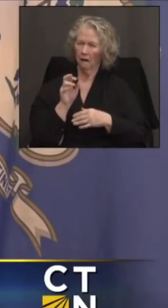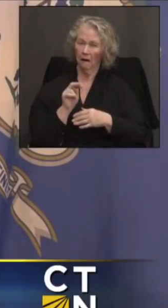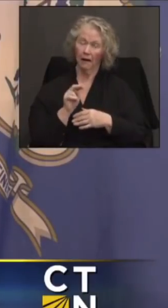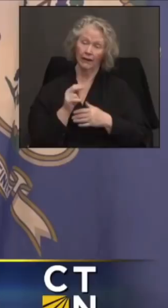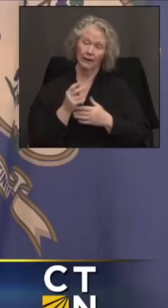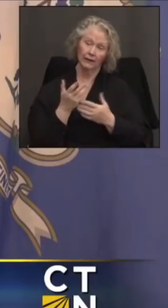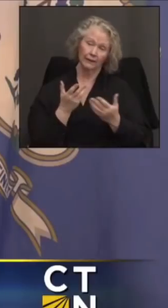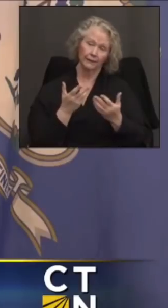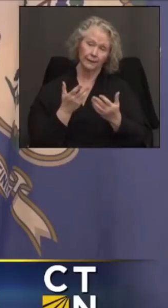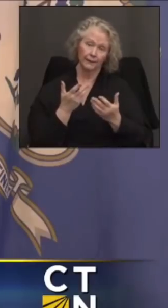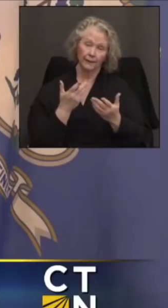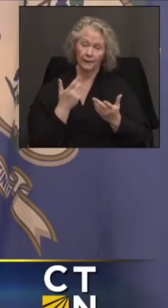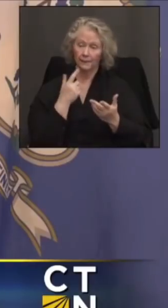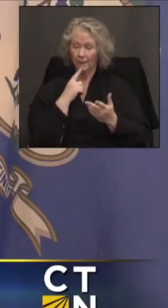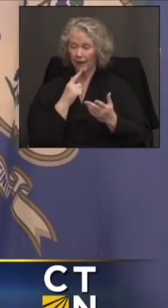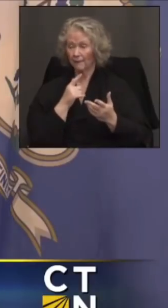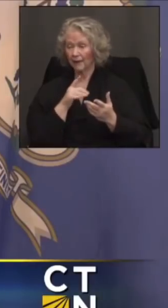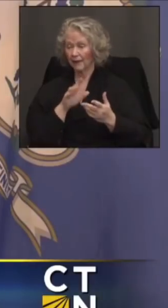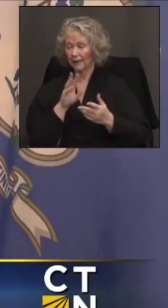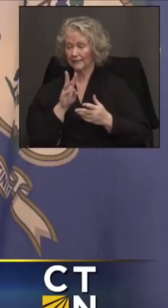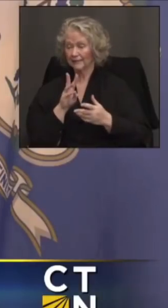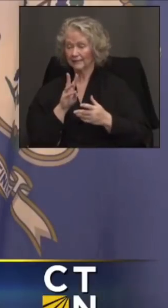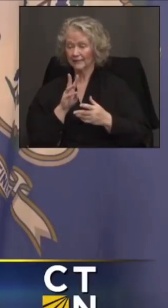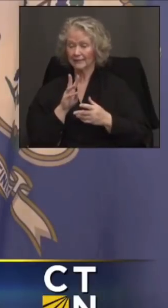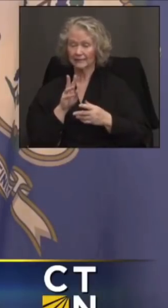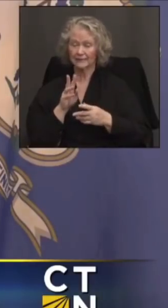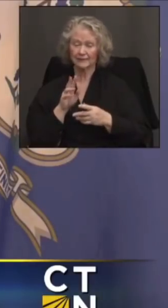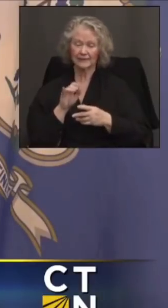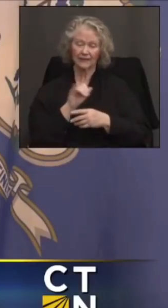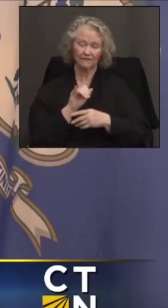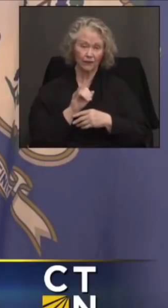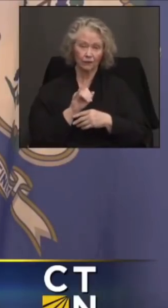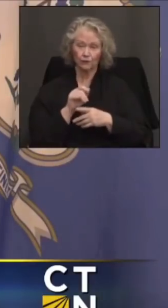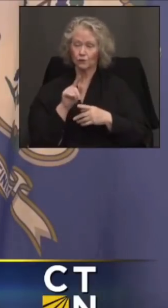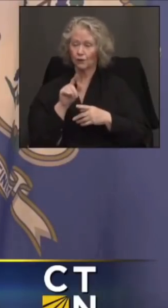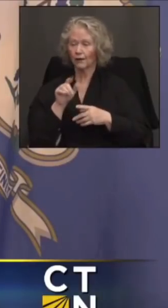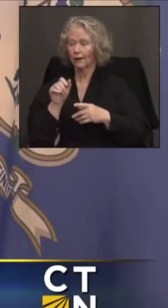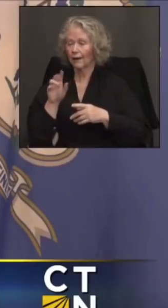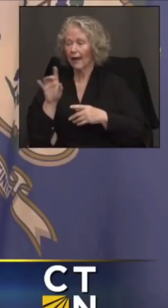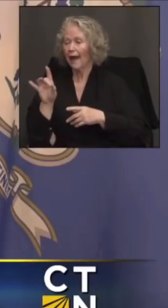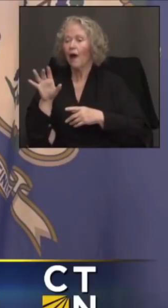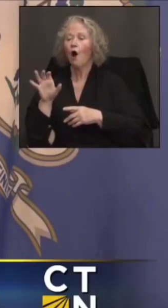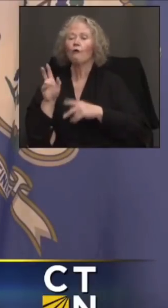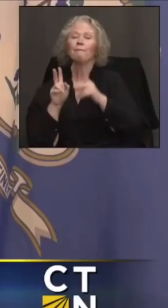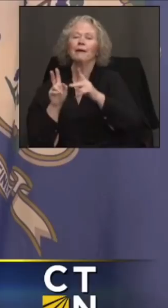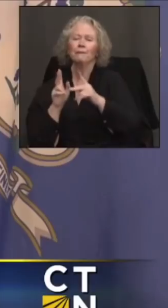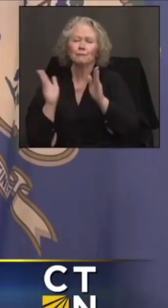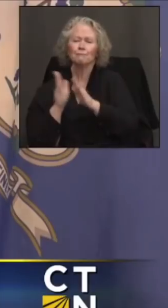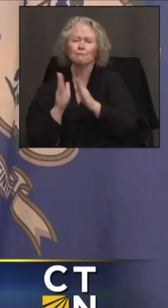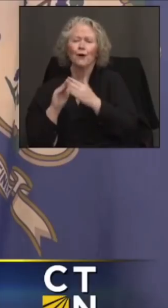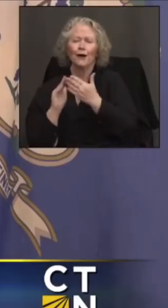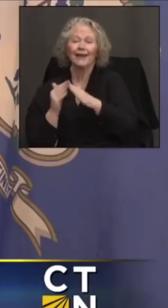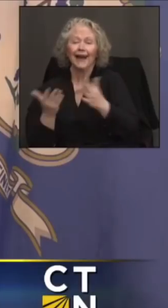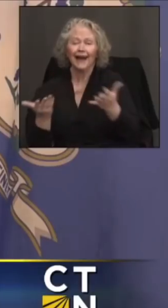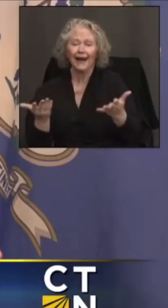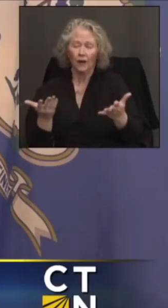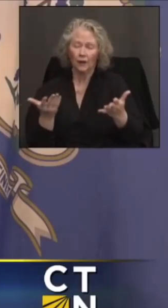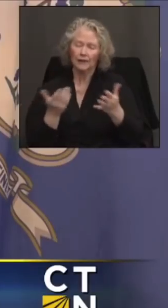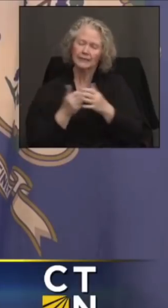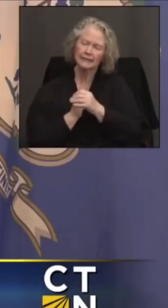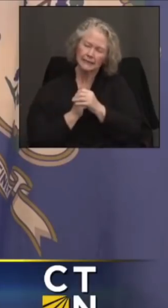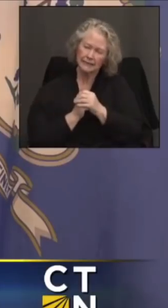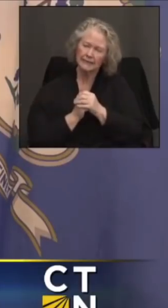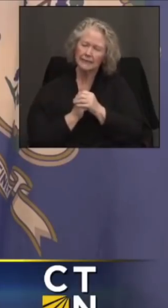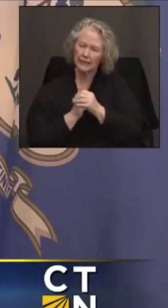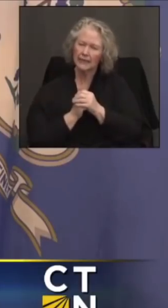6 infections and 800 people. So sometimes the numbers can be a little deceiving. I think what you see is there is